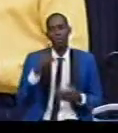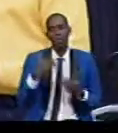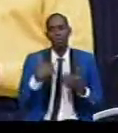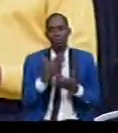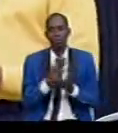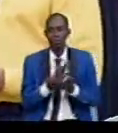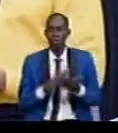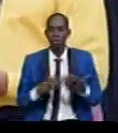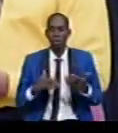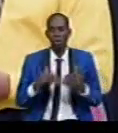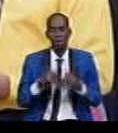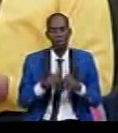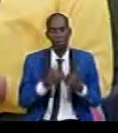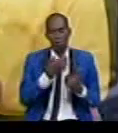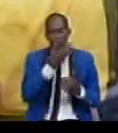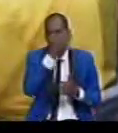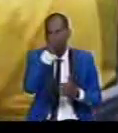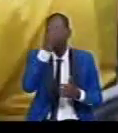somehow